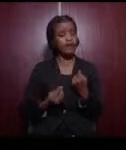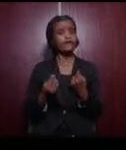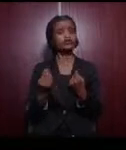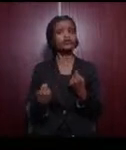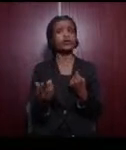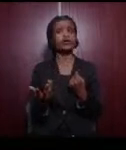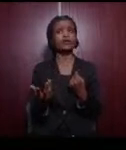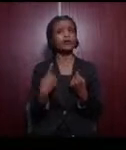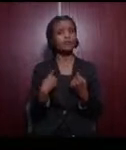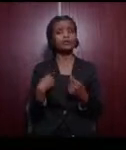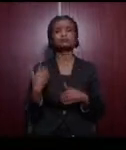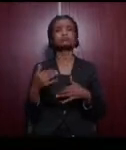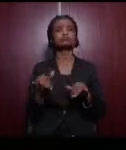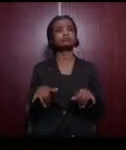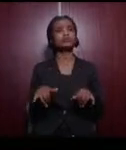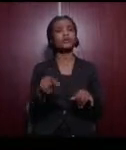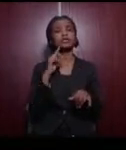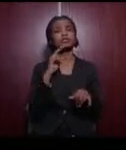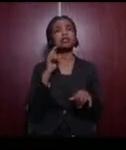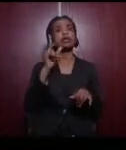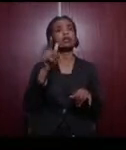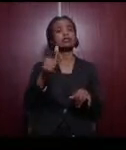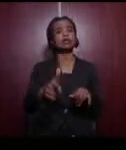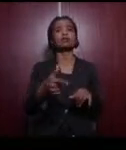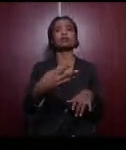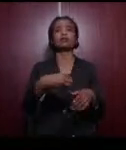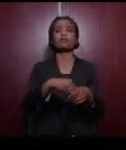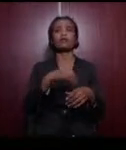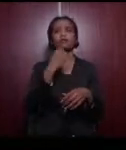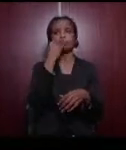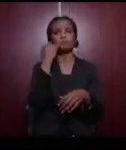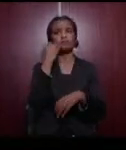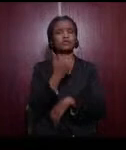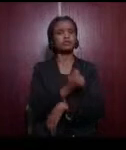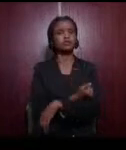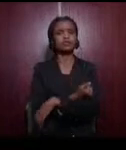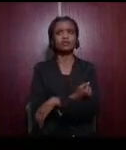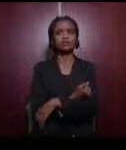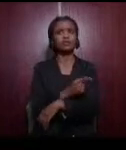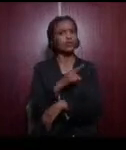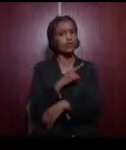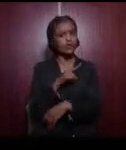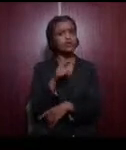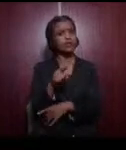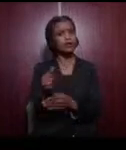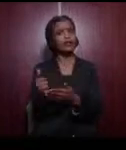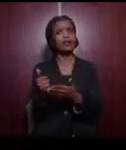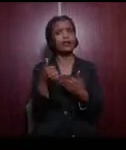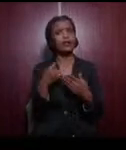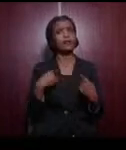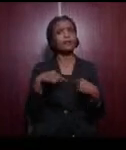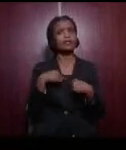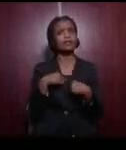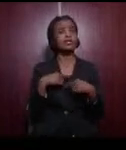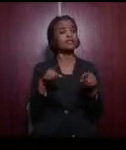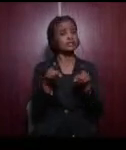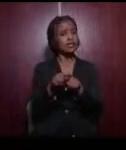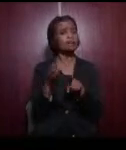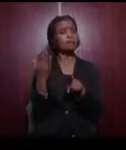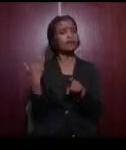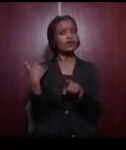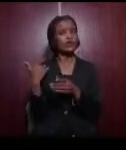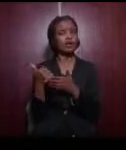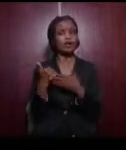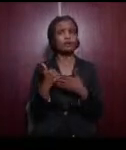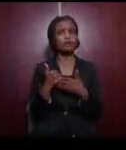so can you guys tell something as you managed to help us 7 years back? Can you please, guys? And the last thing, I'm